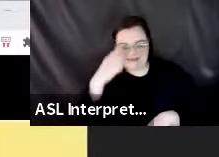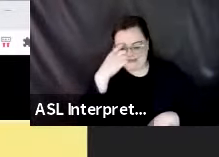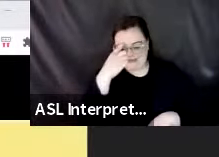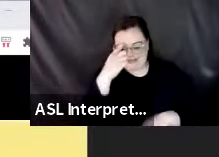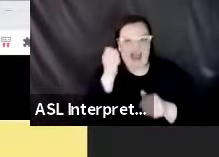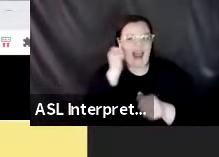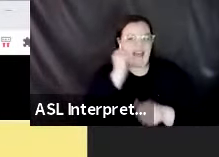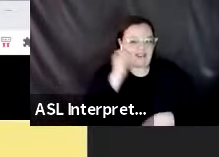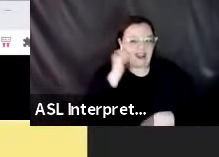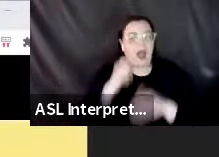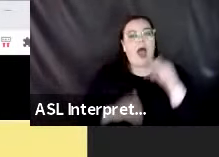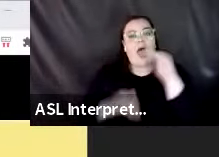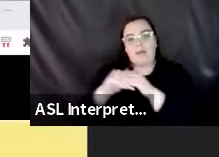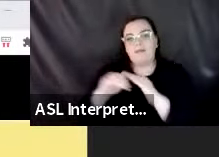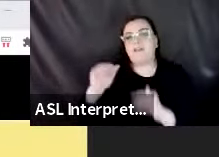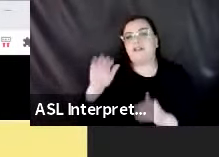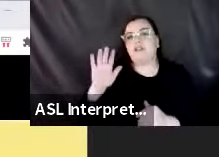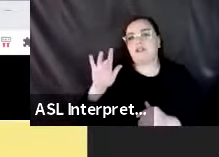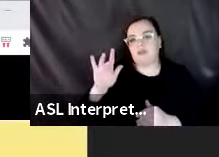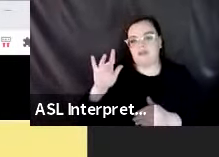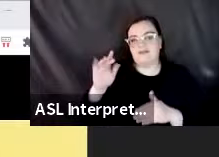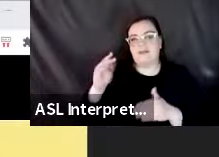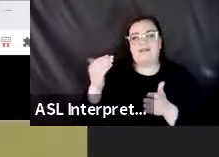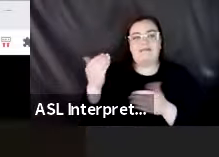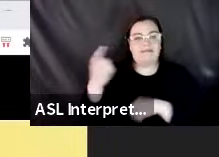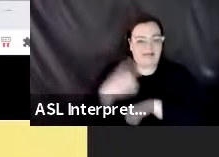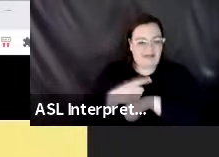25-day maximum of $102.